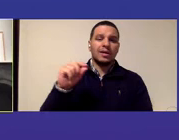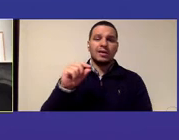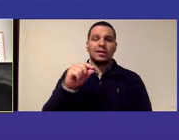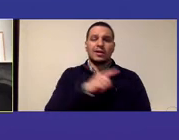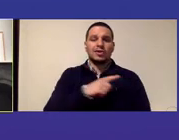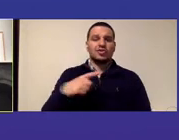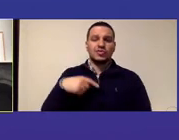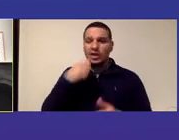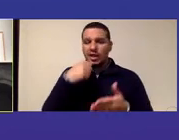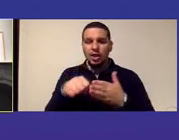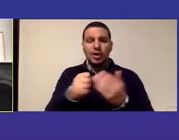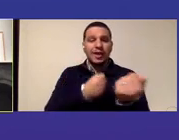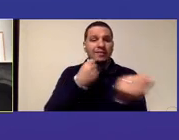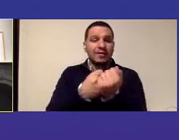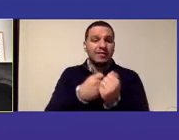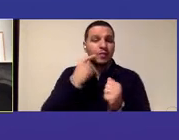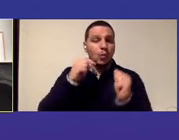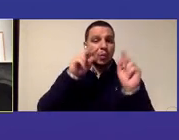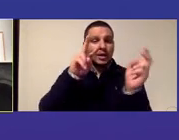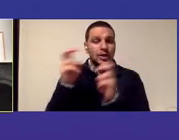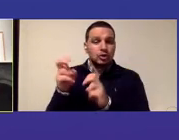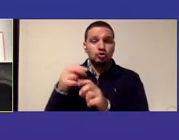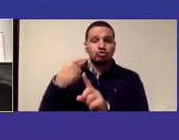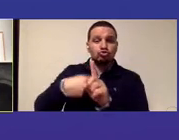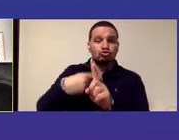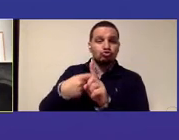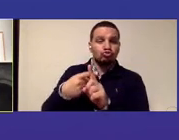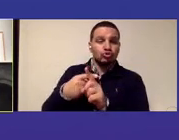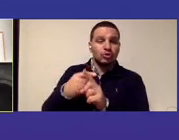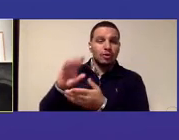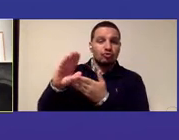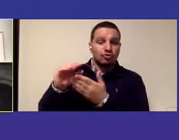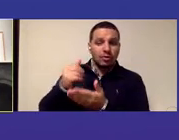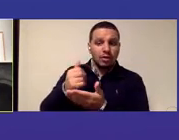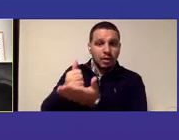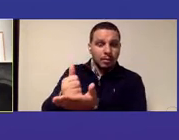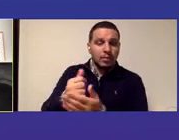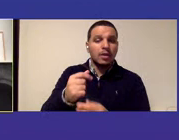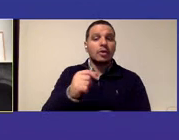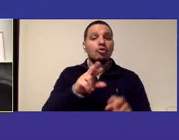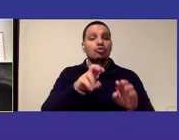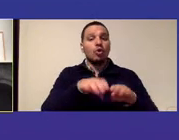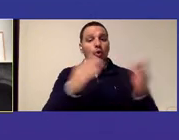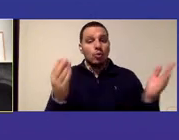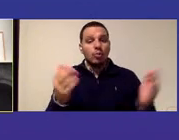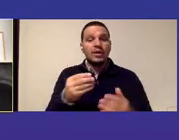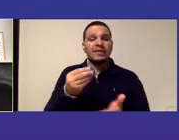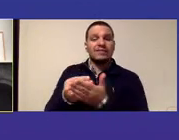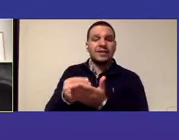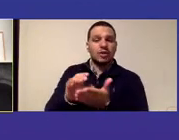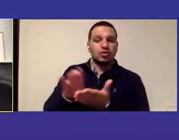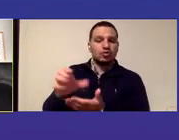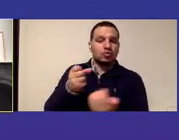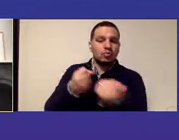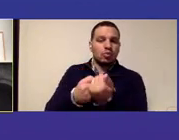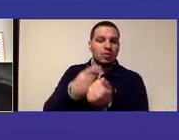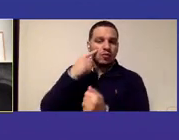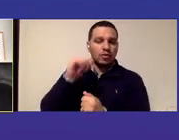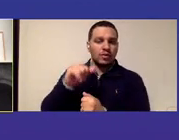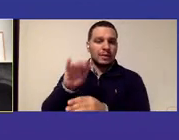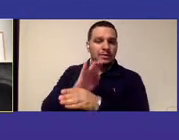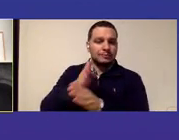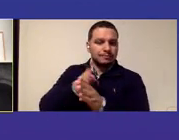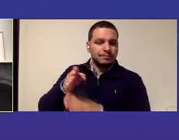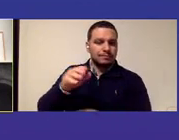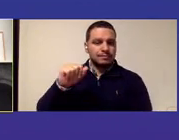advocating for issues such as rent relief, reopening, and financial support to the sector. The